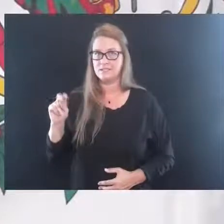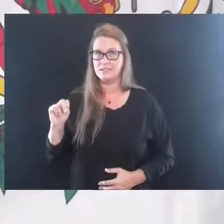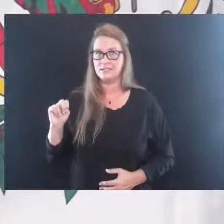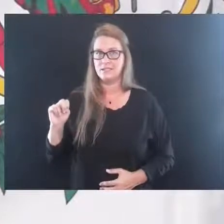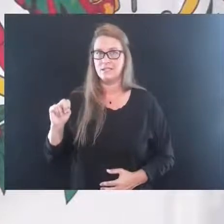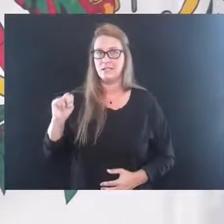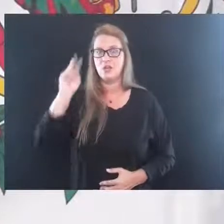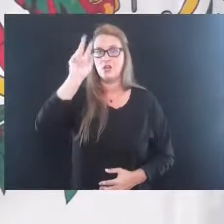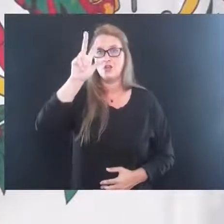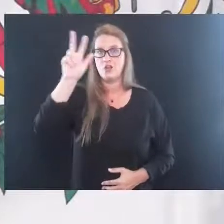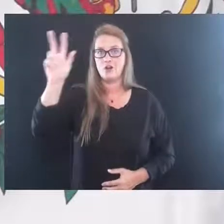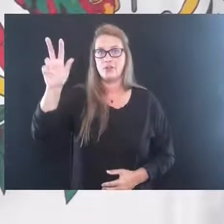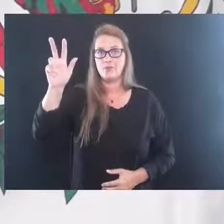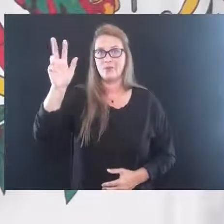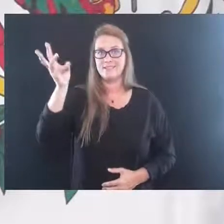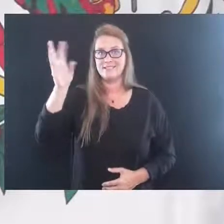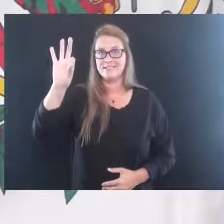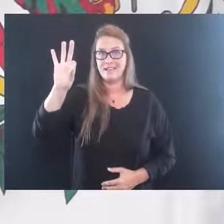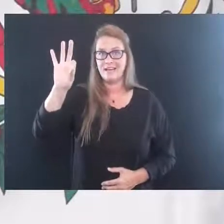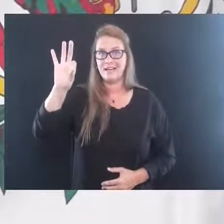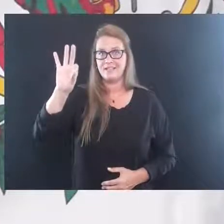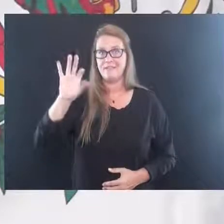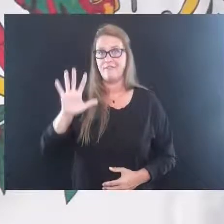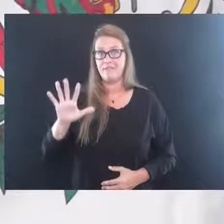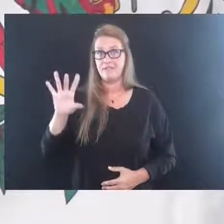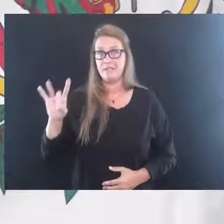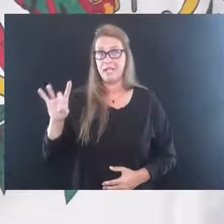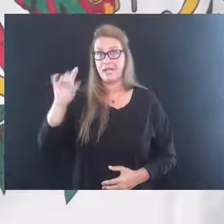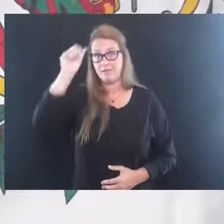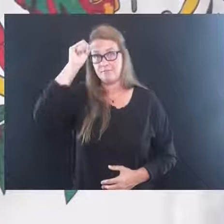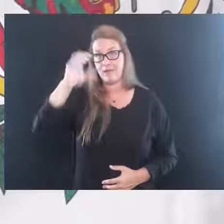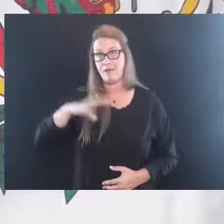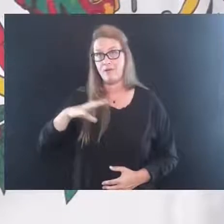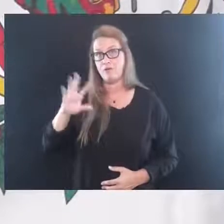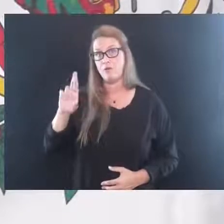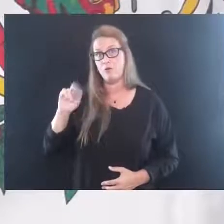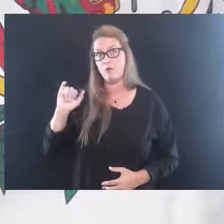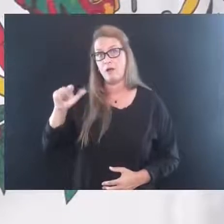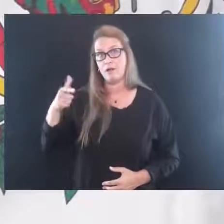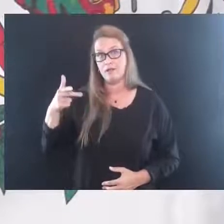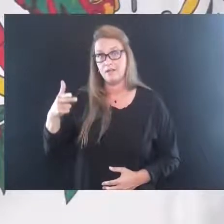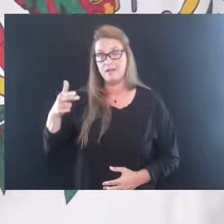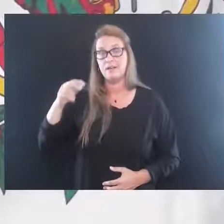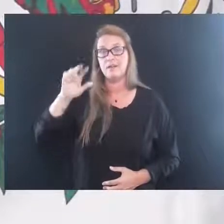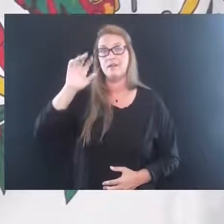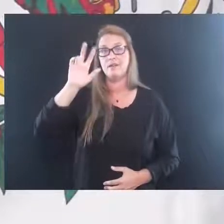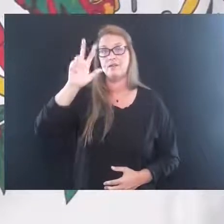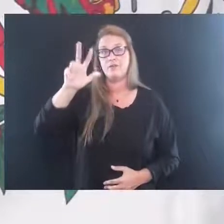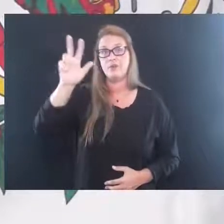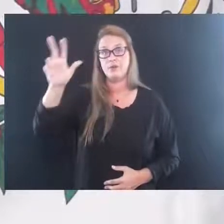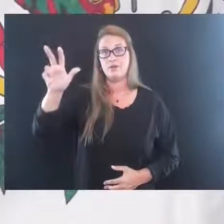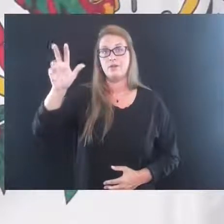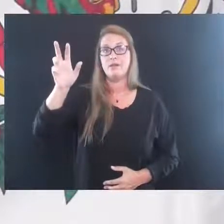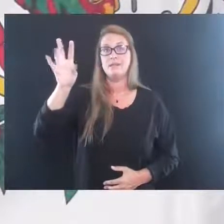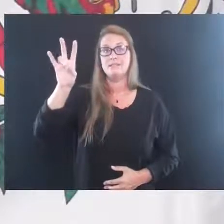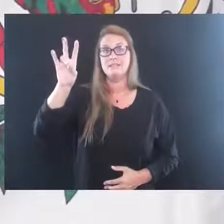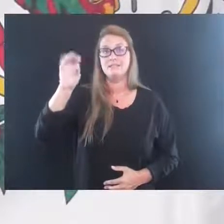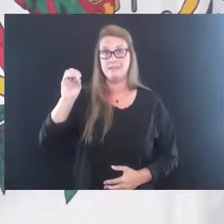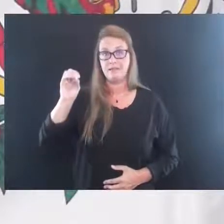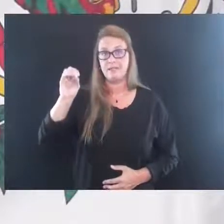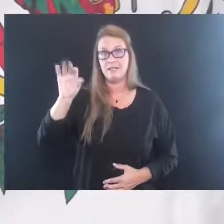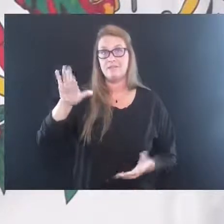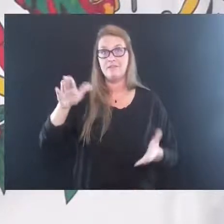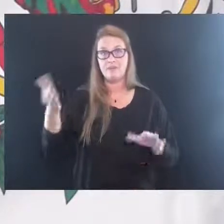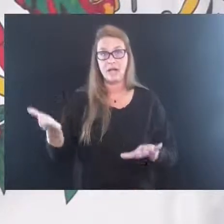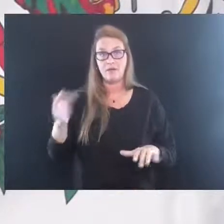The 3,369th death, a 58-year-old male from Raleigh County. And the 3,370th death in